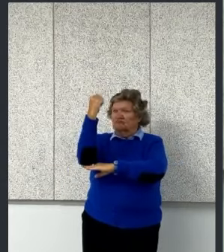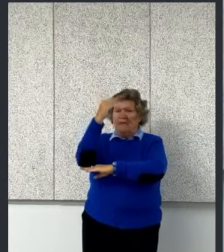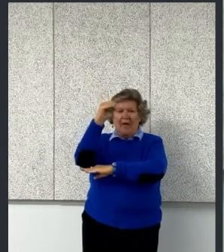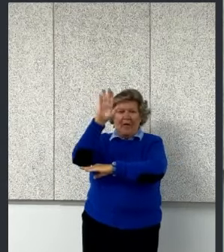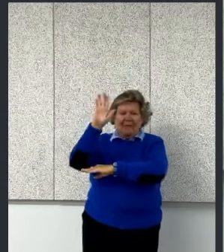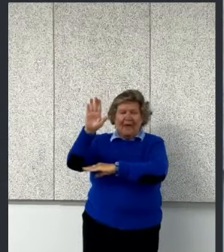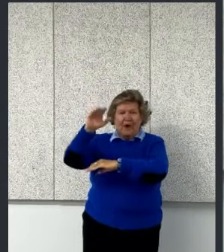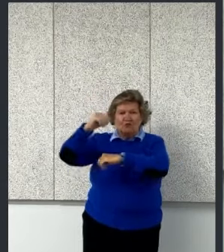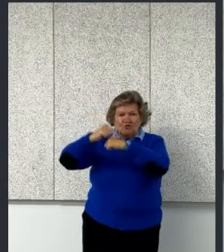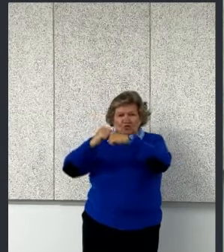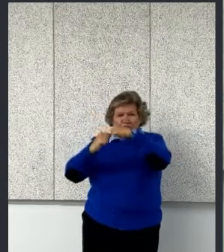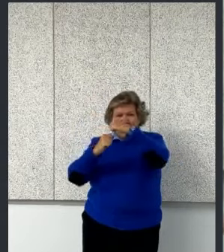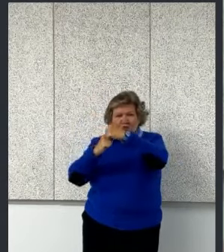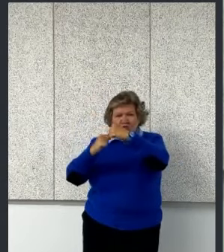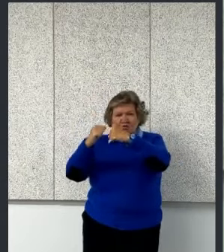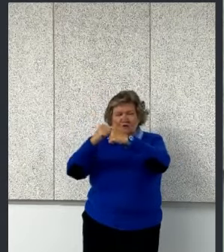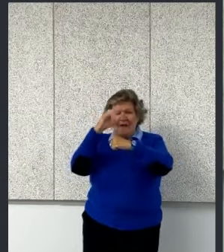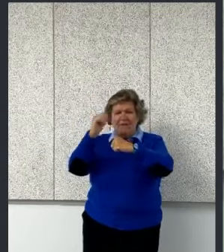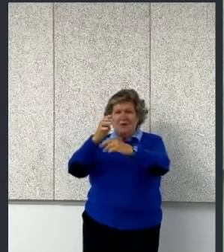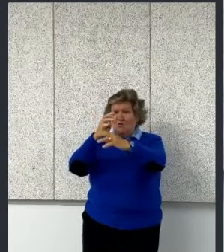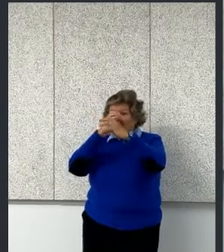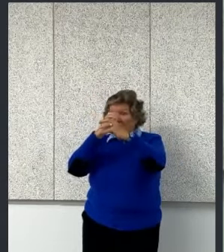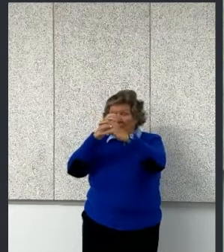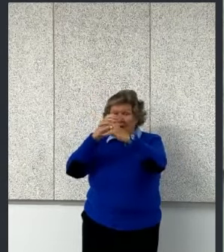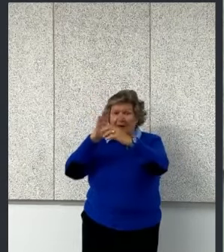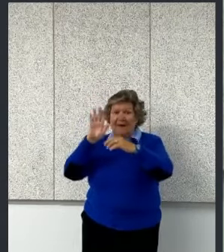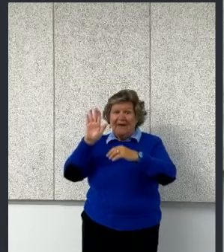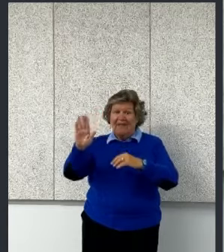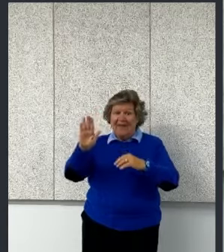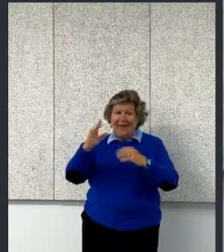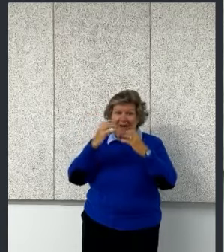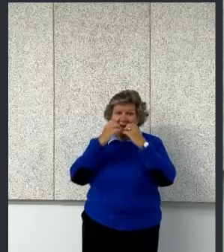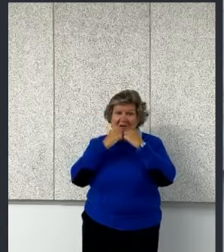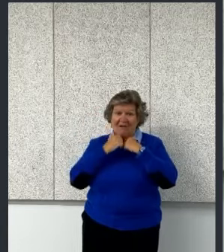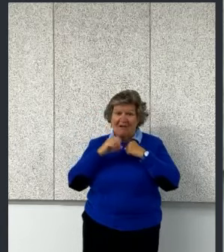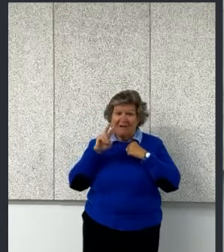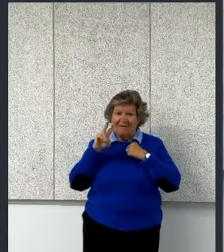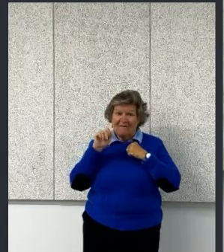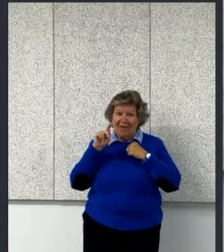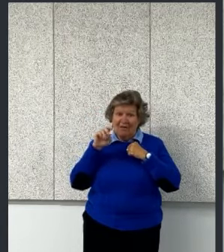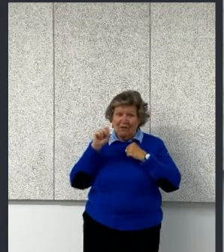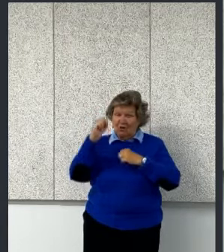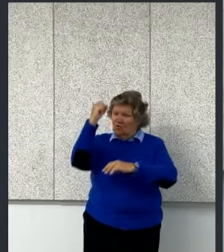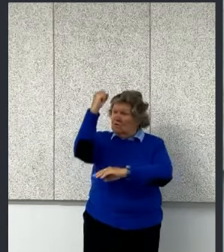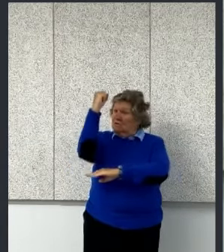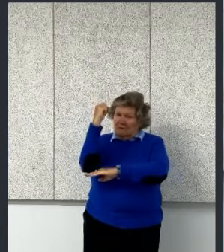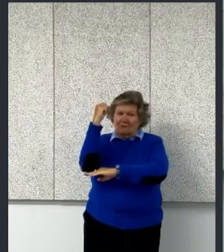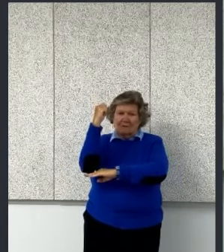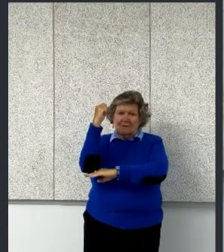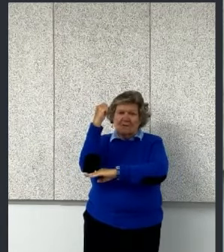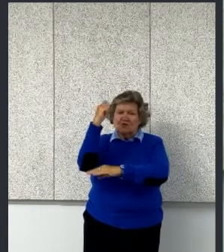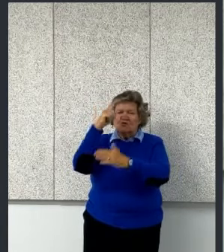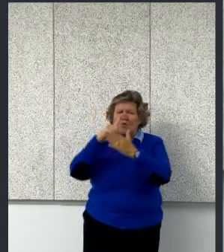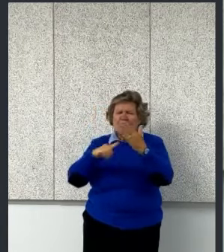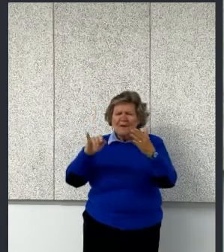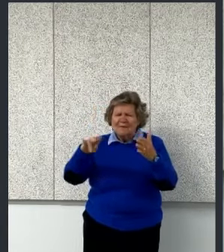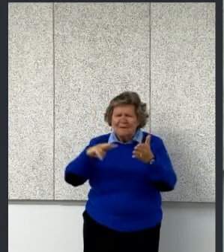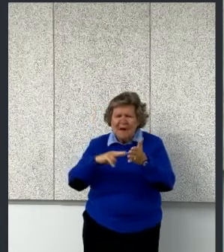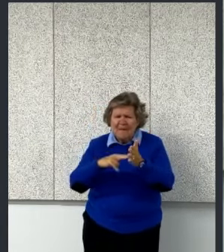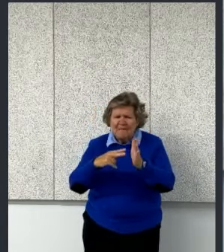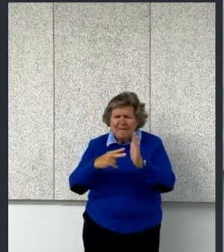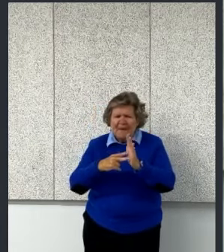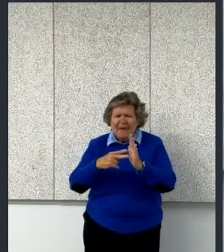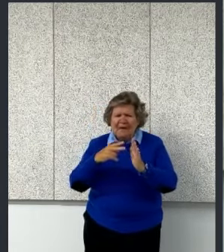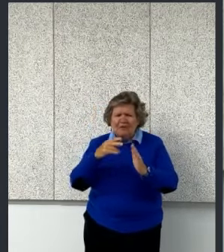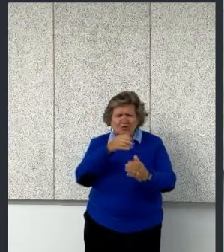structures, their memories, their rigidity, their values. And so what does it mean to embolden,